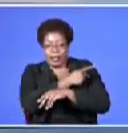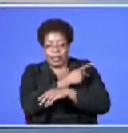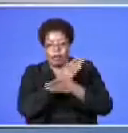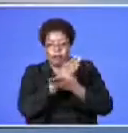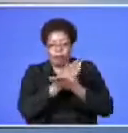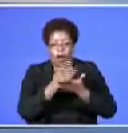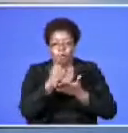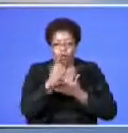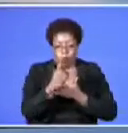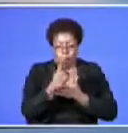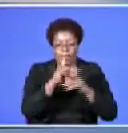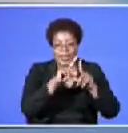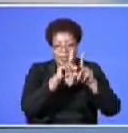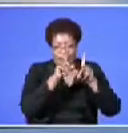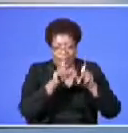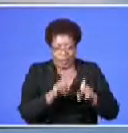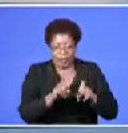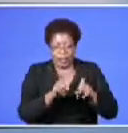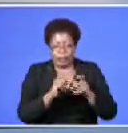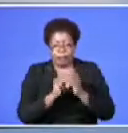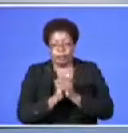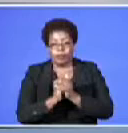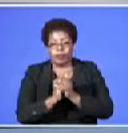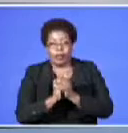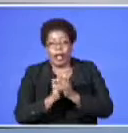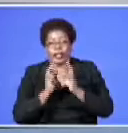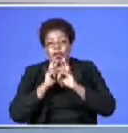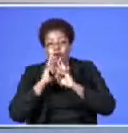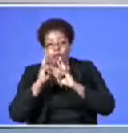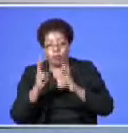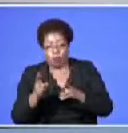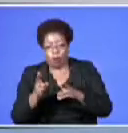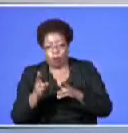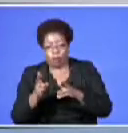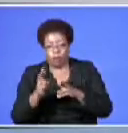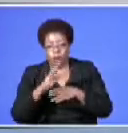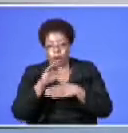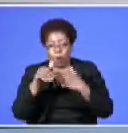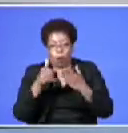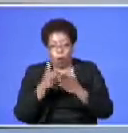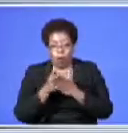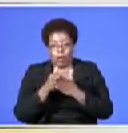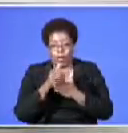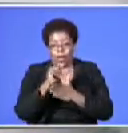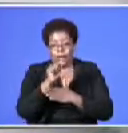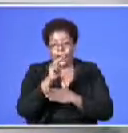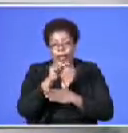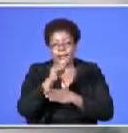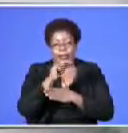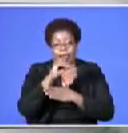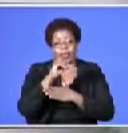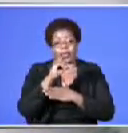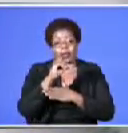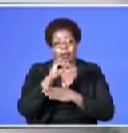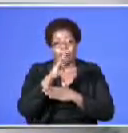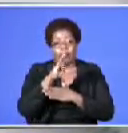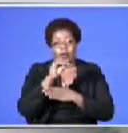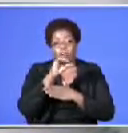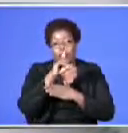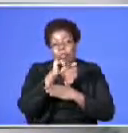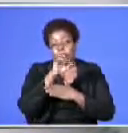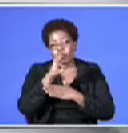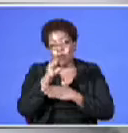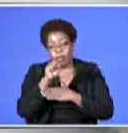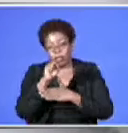clinical trial, and CNN reports all have developed neutralizing antibodies at levels equal to or higher than patients